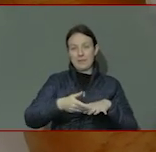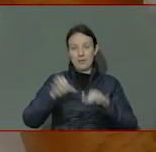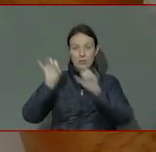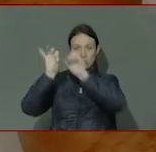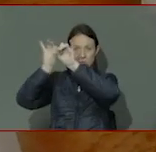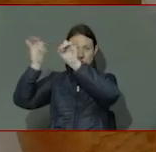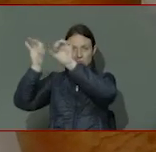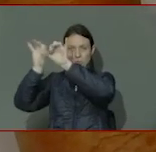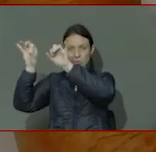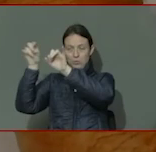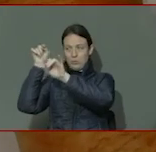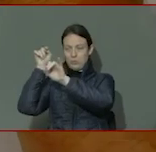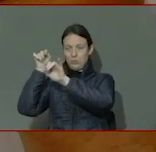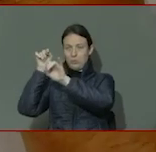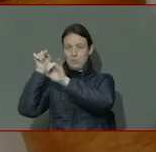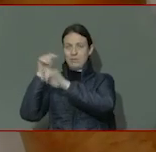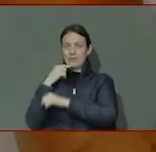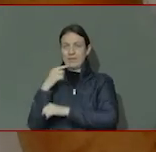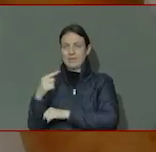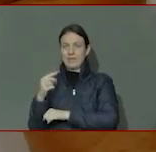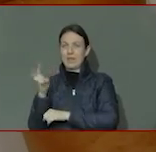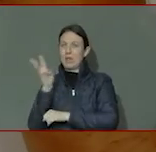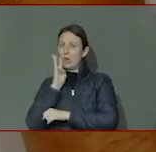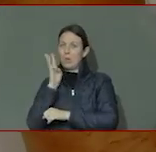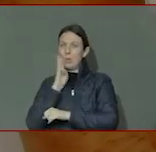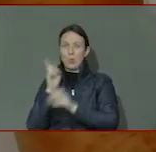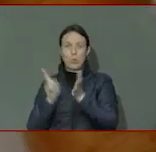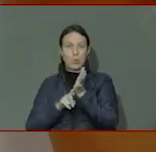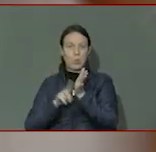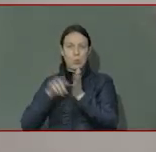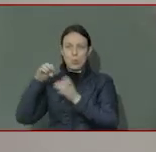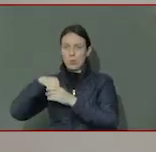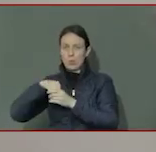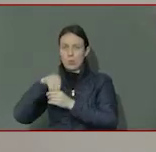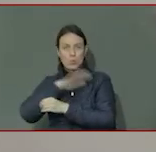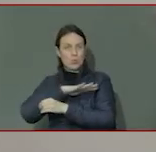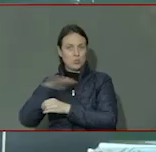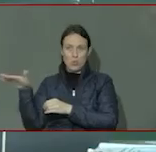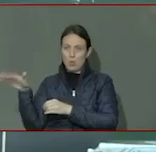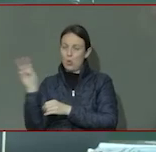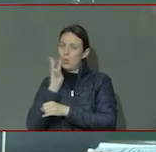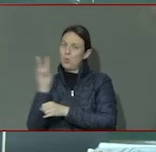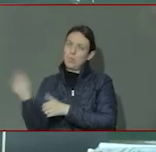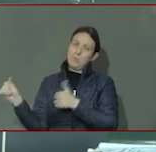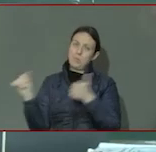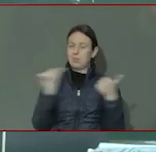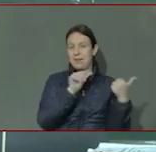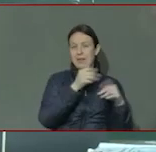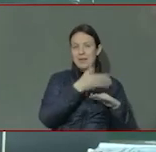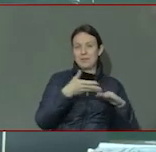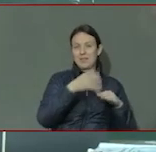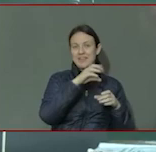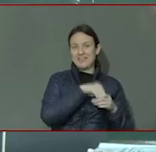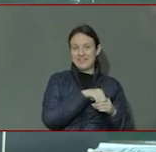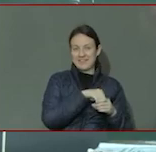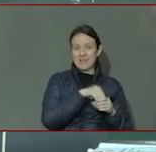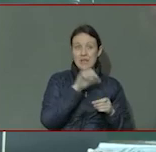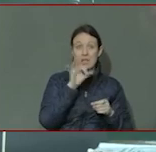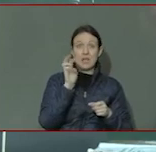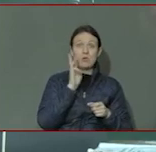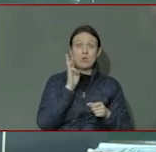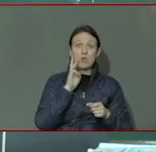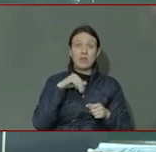message to say, the water must stay in the body. The person needs water, he's dehydrating. And if you dehydrate, you die from